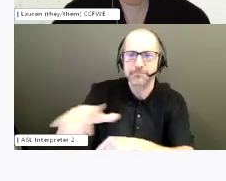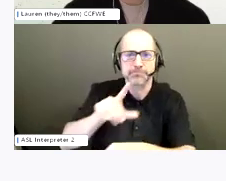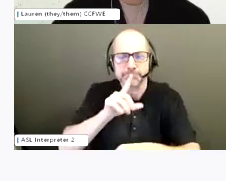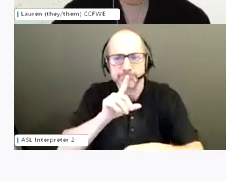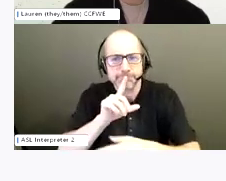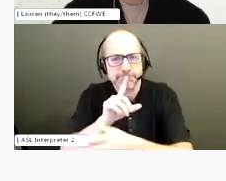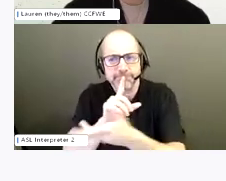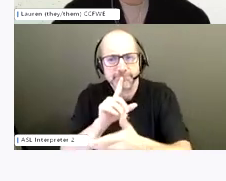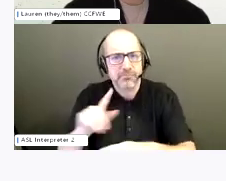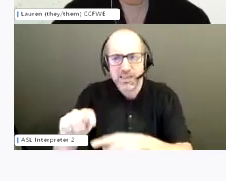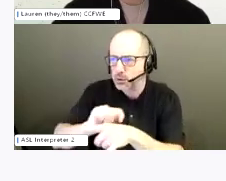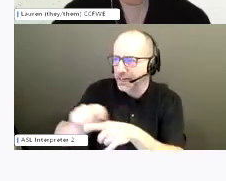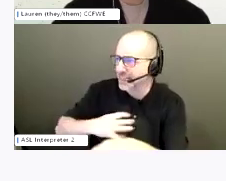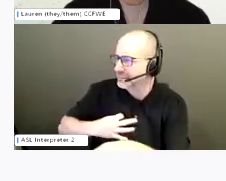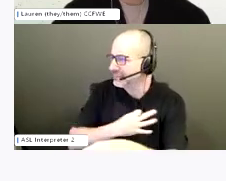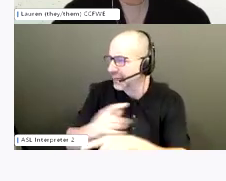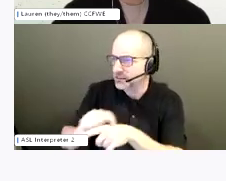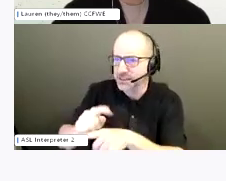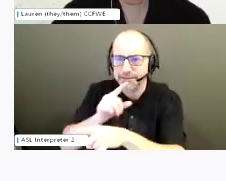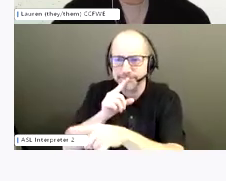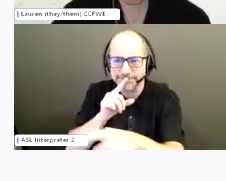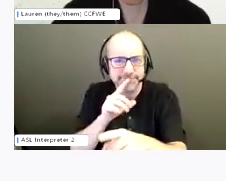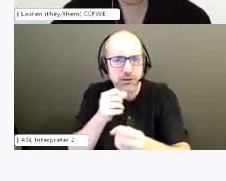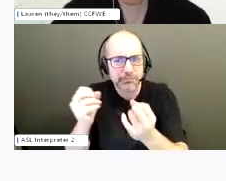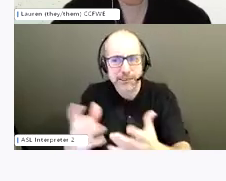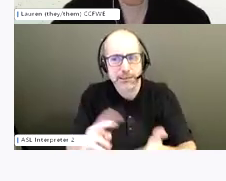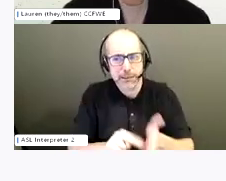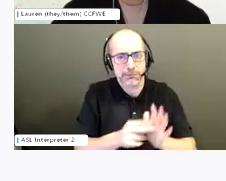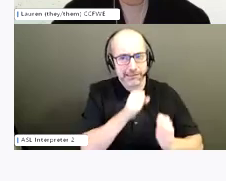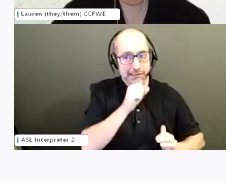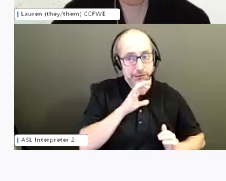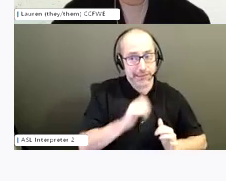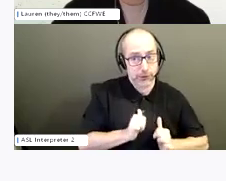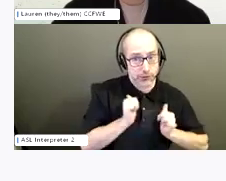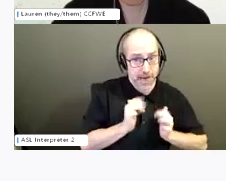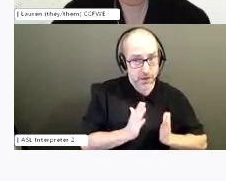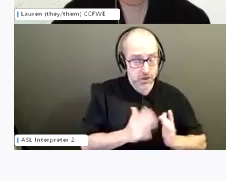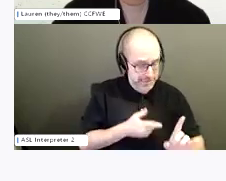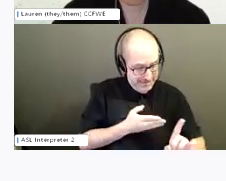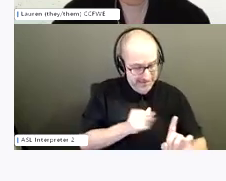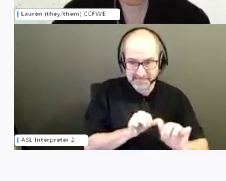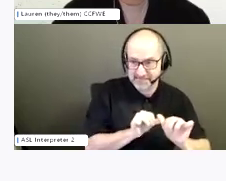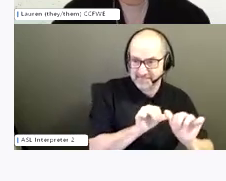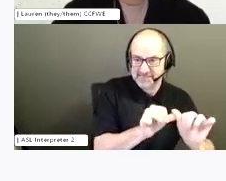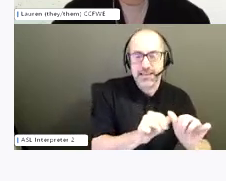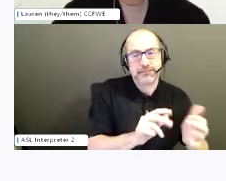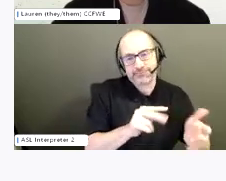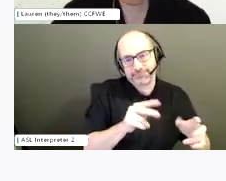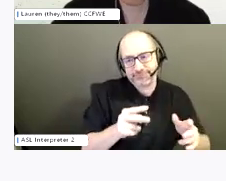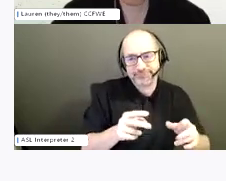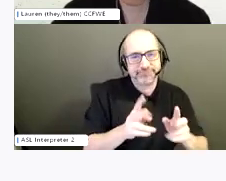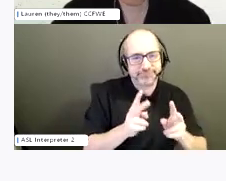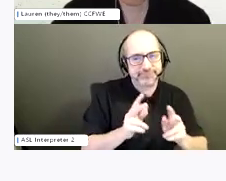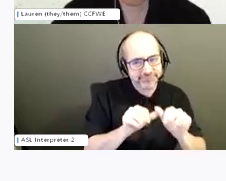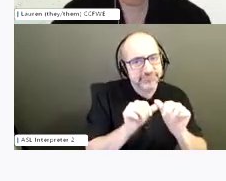environments difficult for senior survivors. As a result, senior survivors may be forced to remain in abusive relationships due